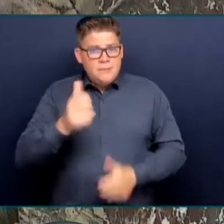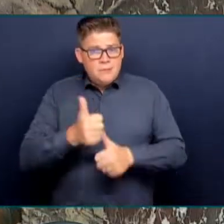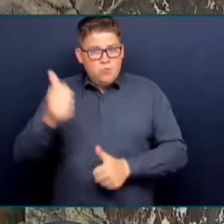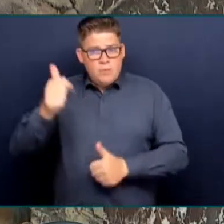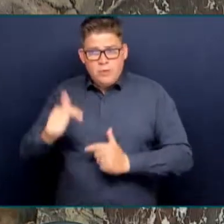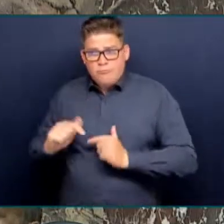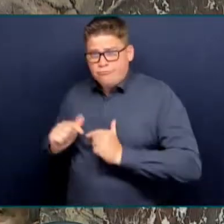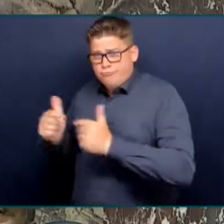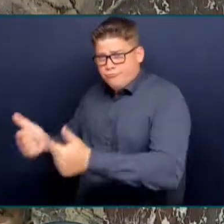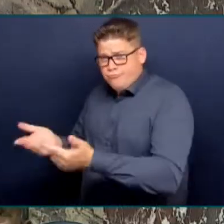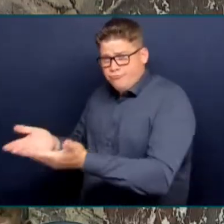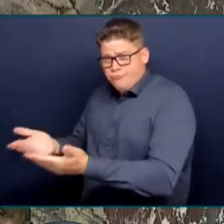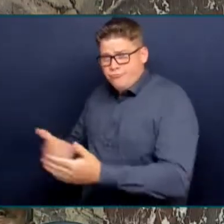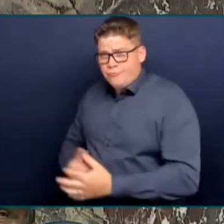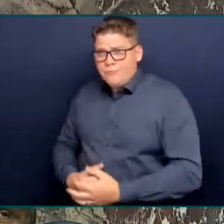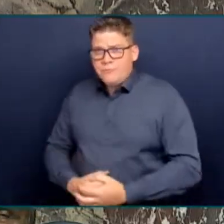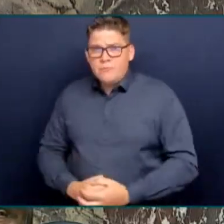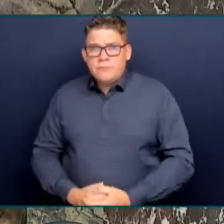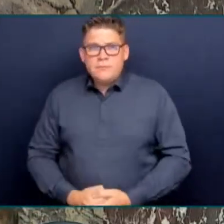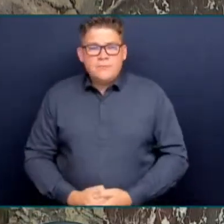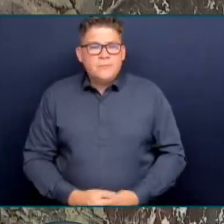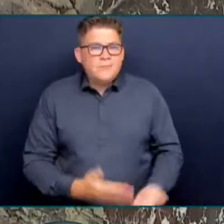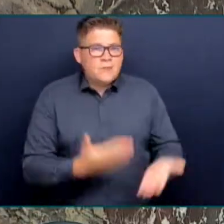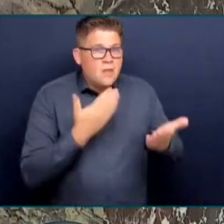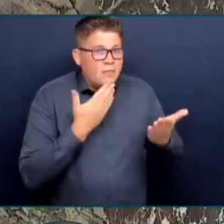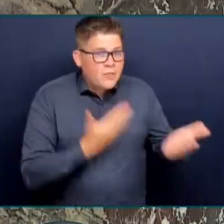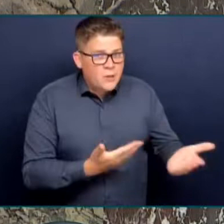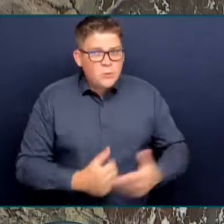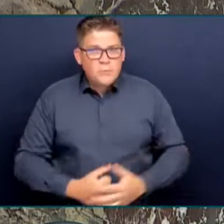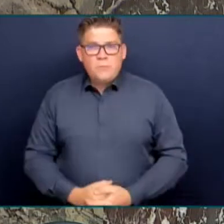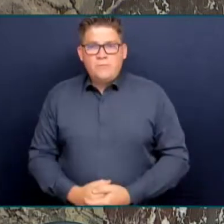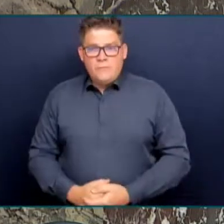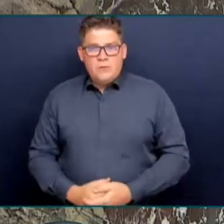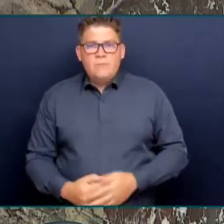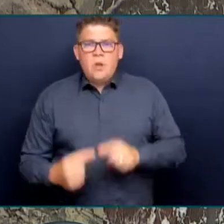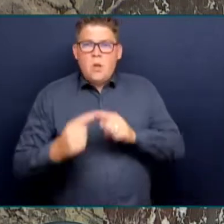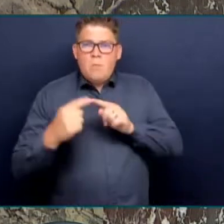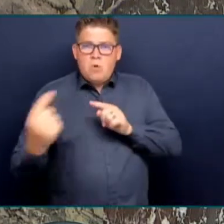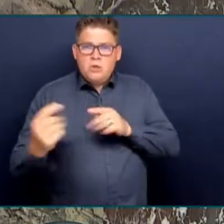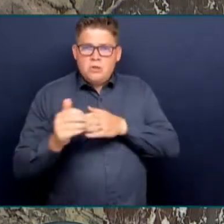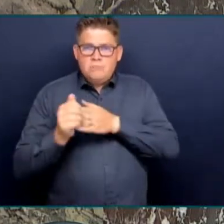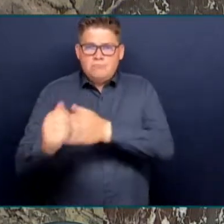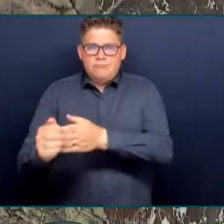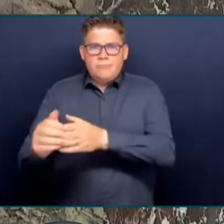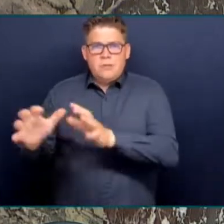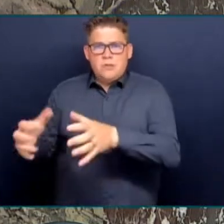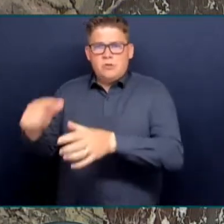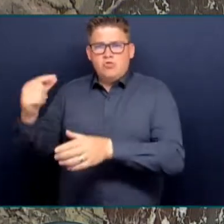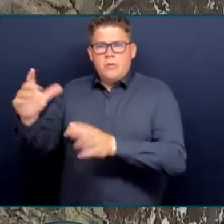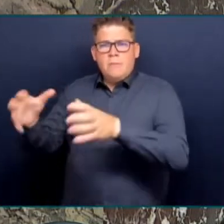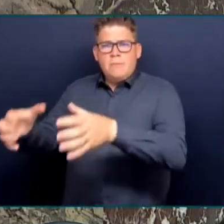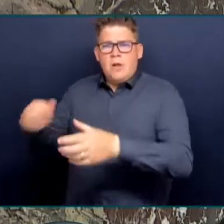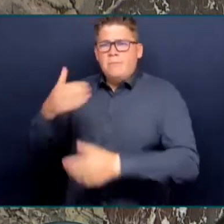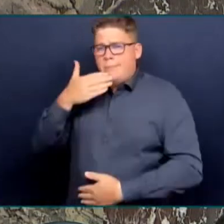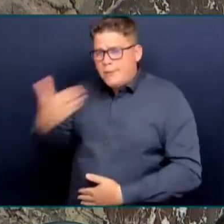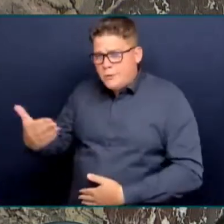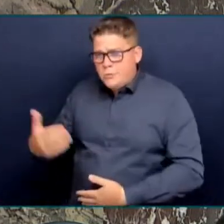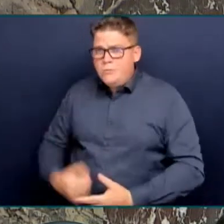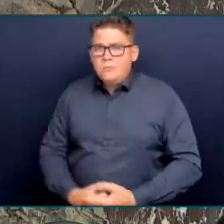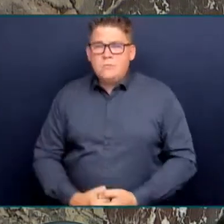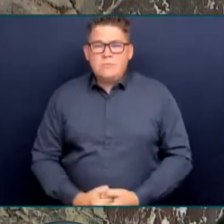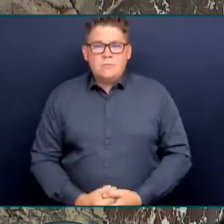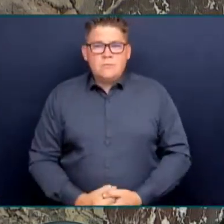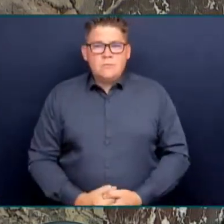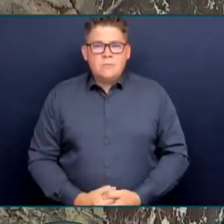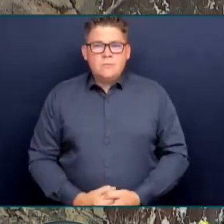Thank you, Honourable Speaker, and I thank the Leader of the Green Party for her question. And the notion of collaboration, which all of us, the member, Leader